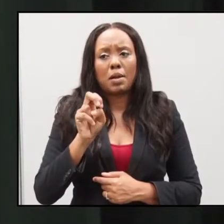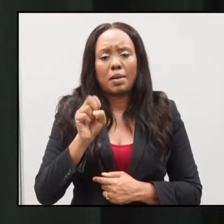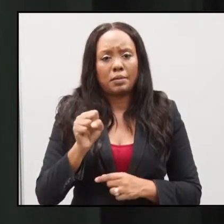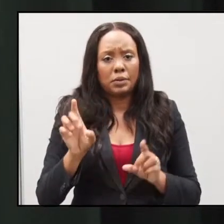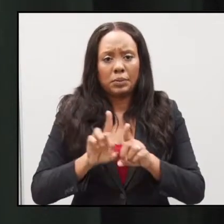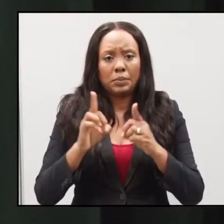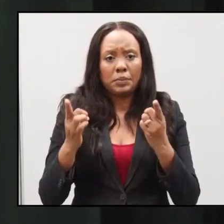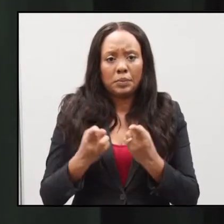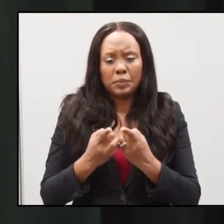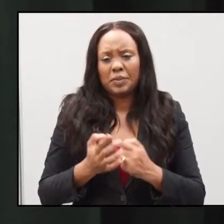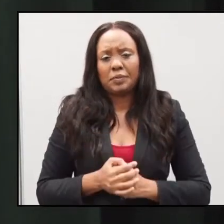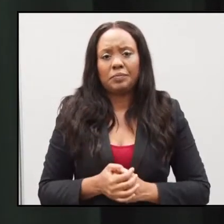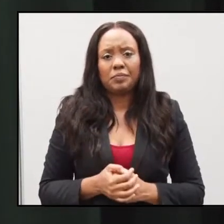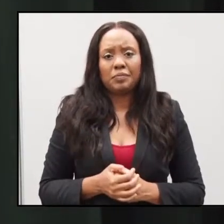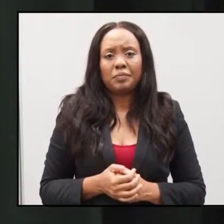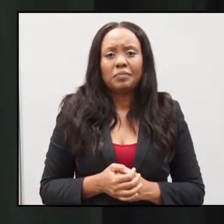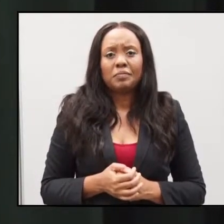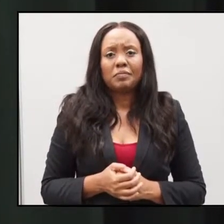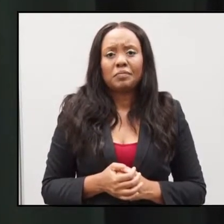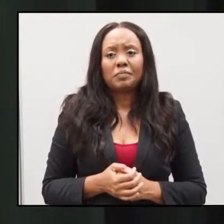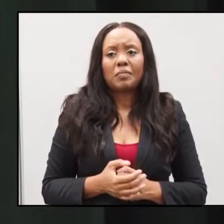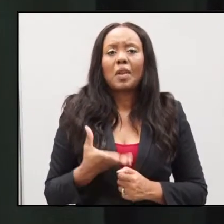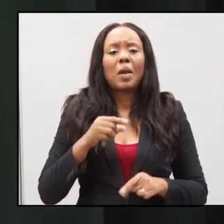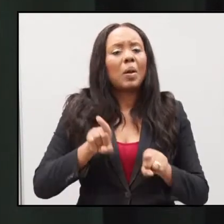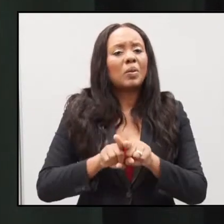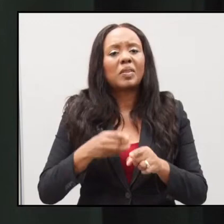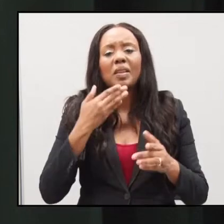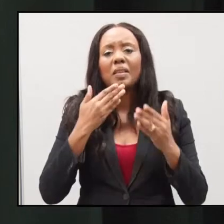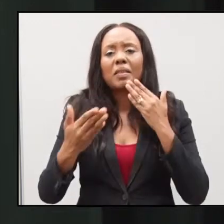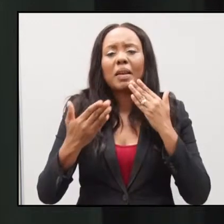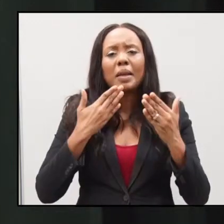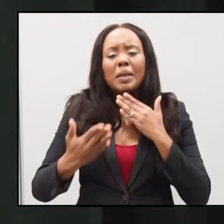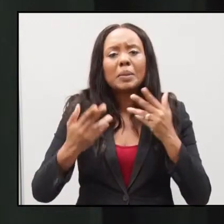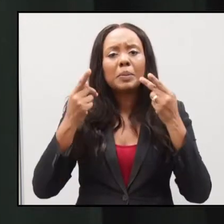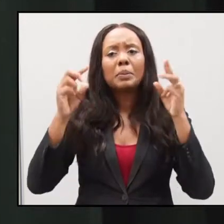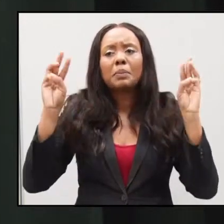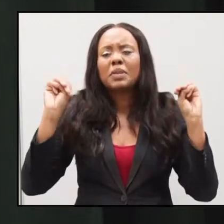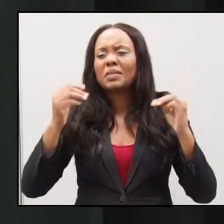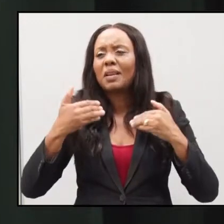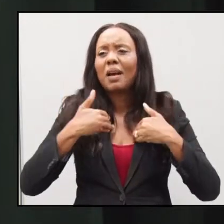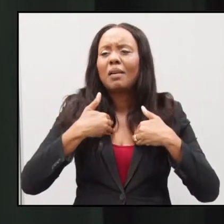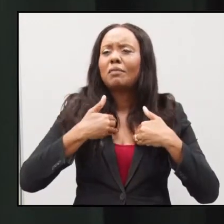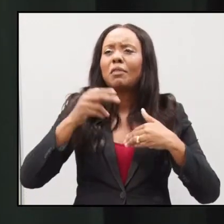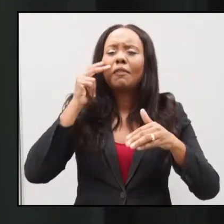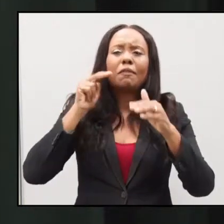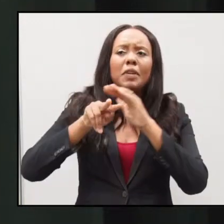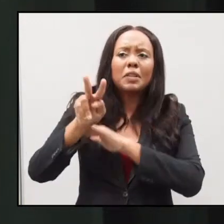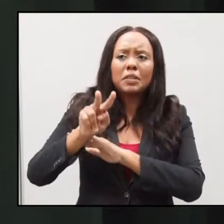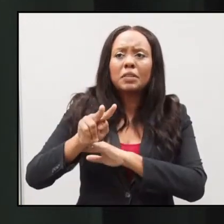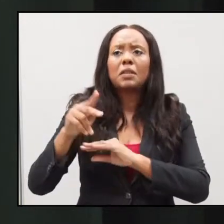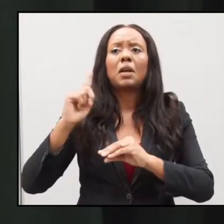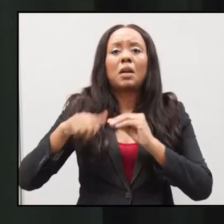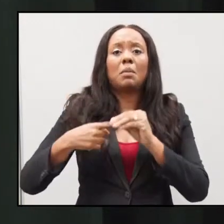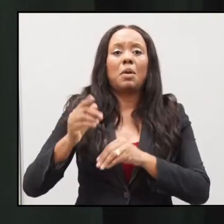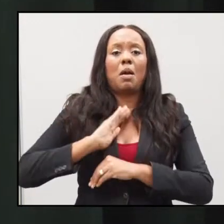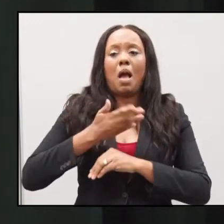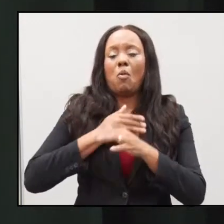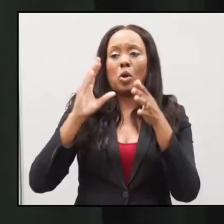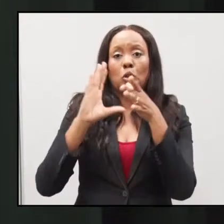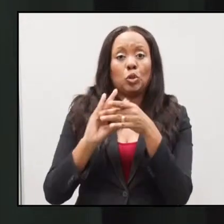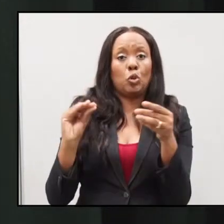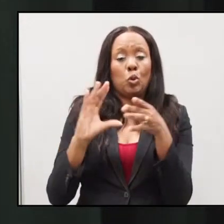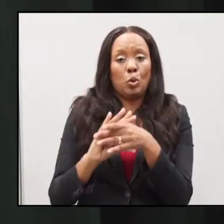and LMI, and the vision of the Prime Minister in centering our aspirational story from what is a global site of memory,